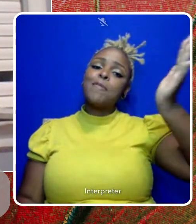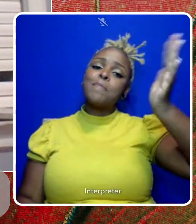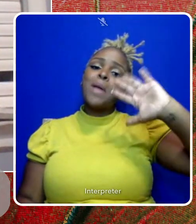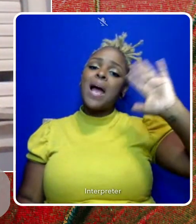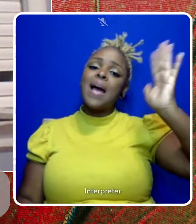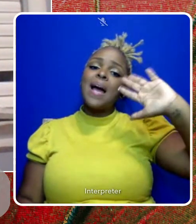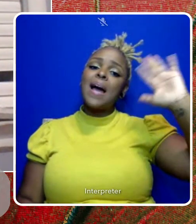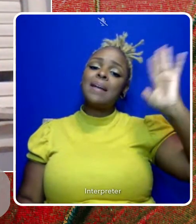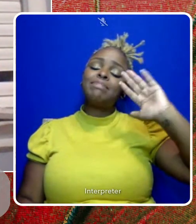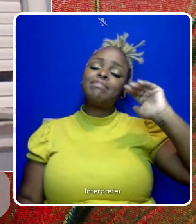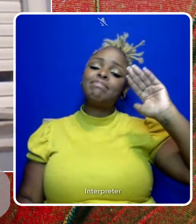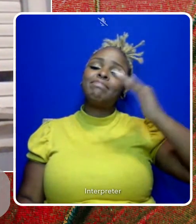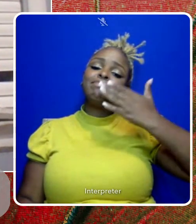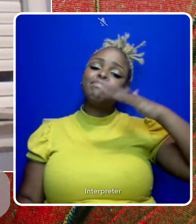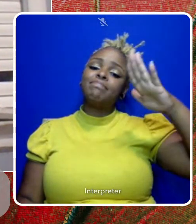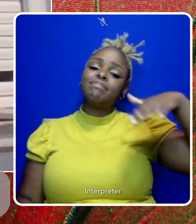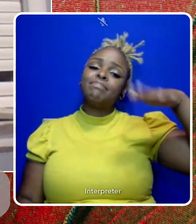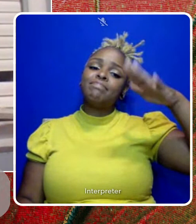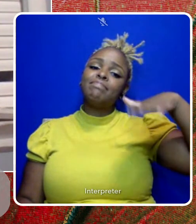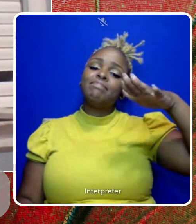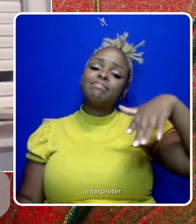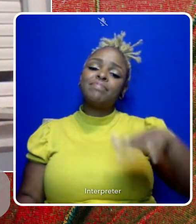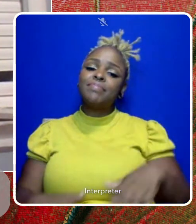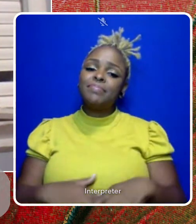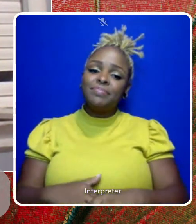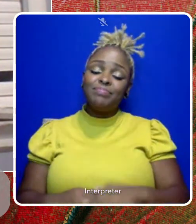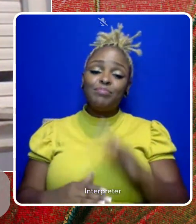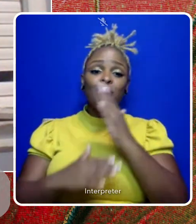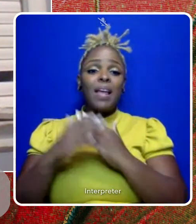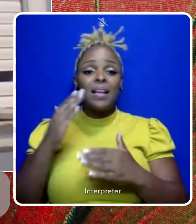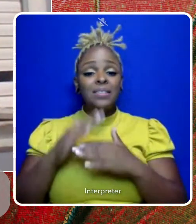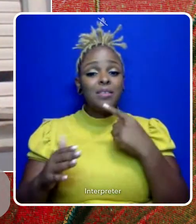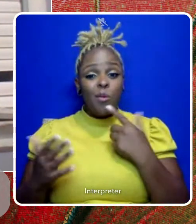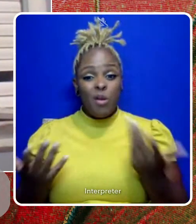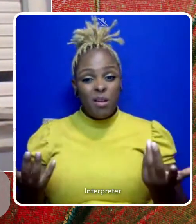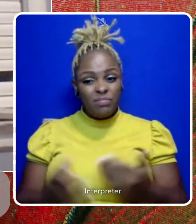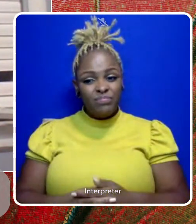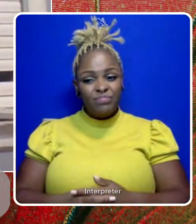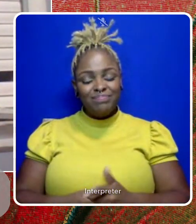Her hands say, I love you.